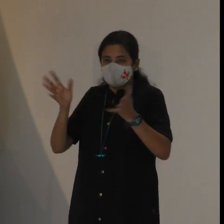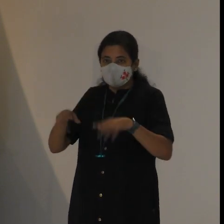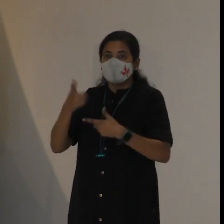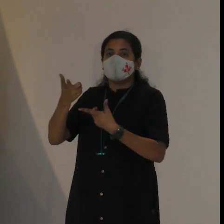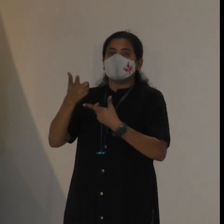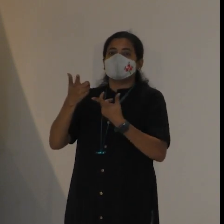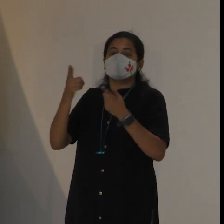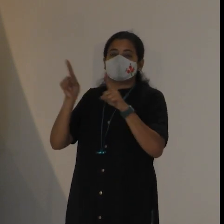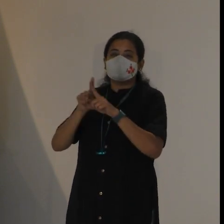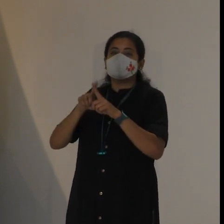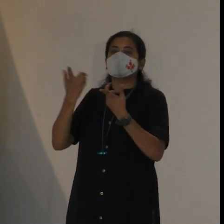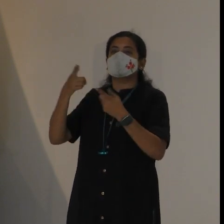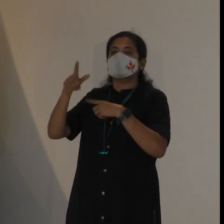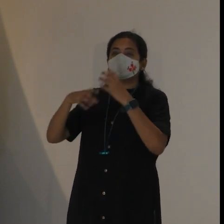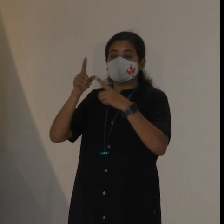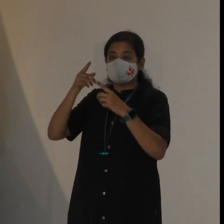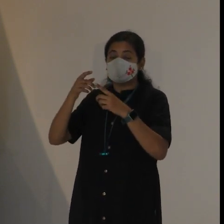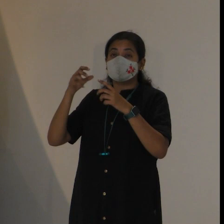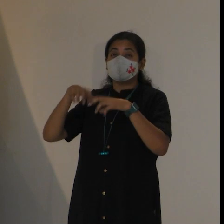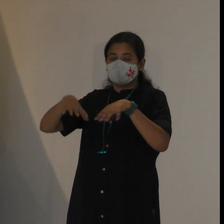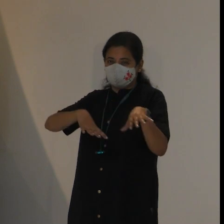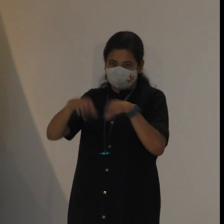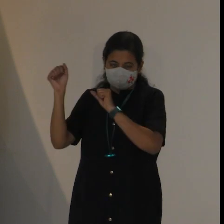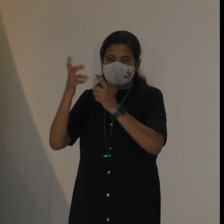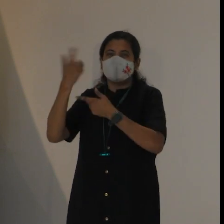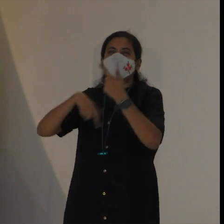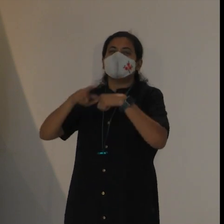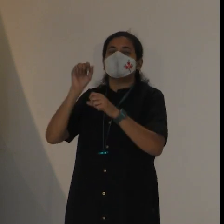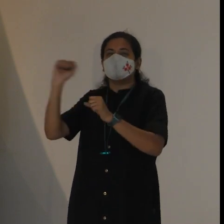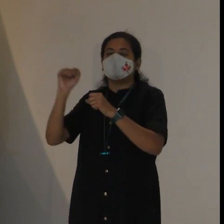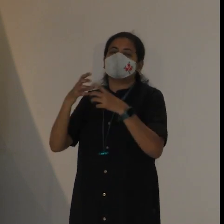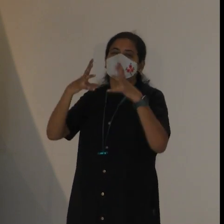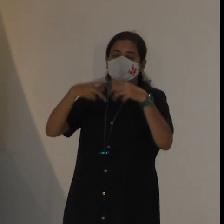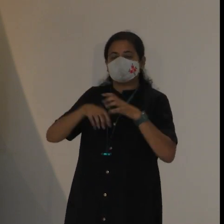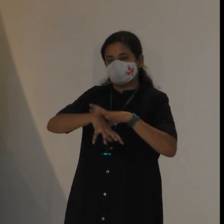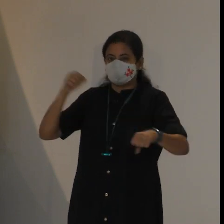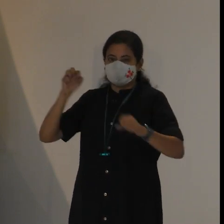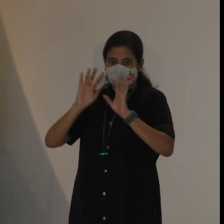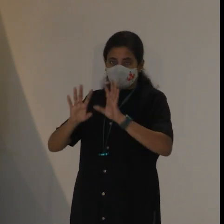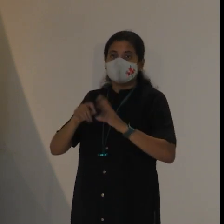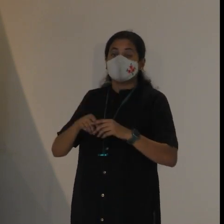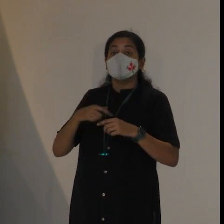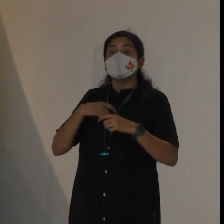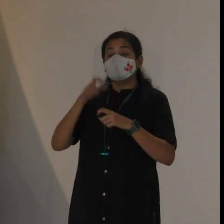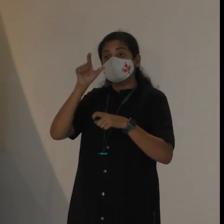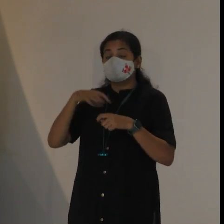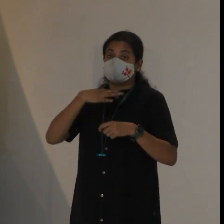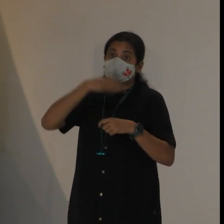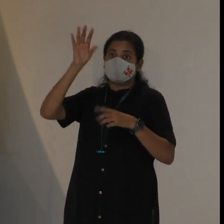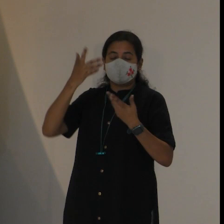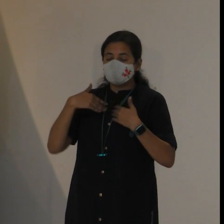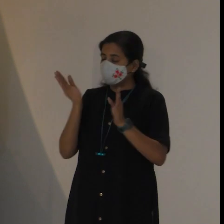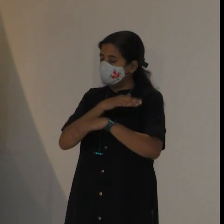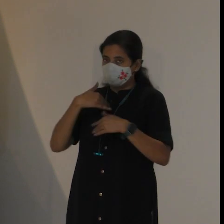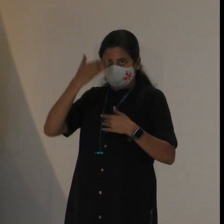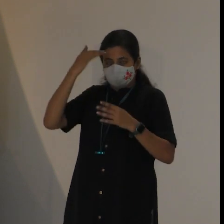been looted throughout British Empire and their colonies. So I seemed to be the perfect person for the job. I did not realize what